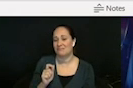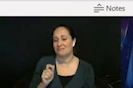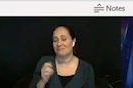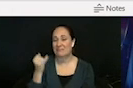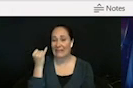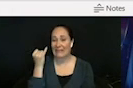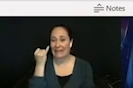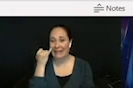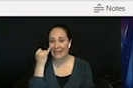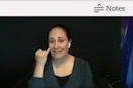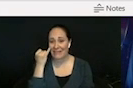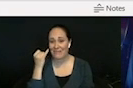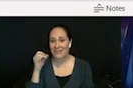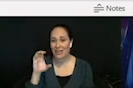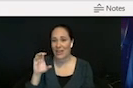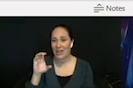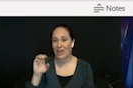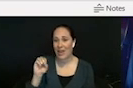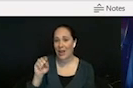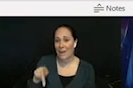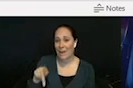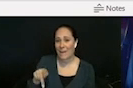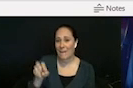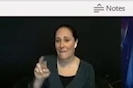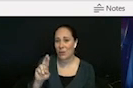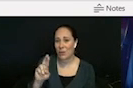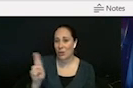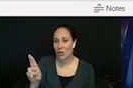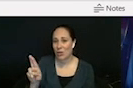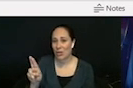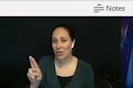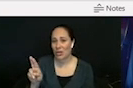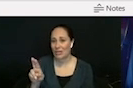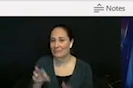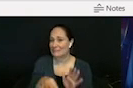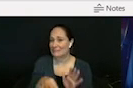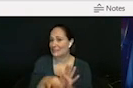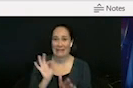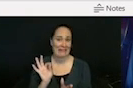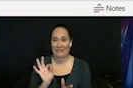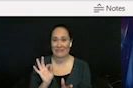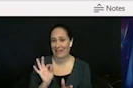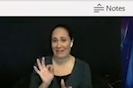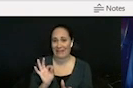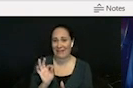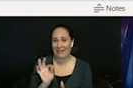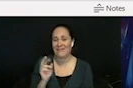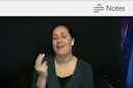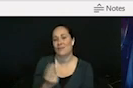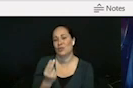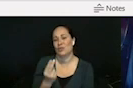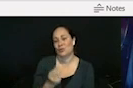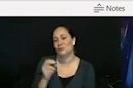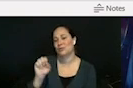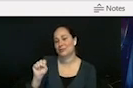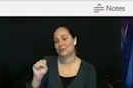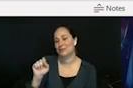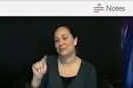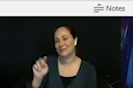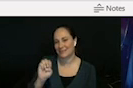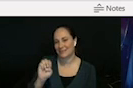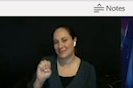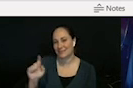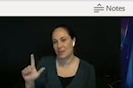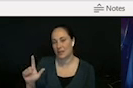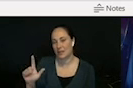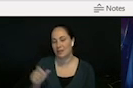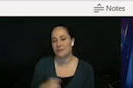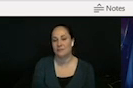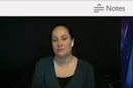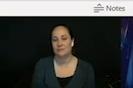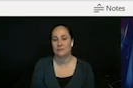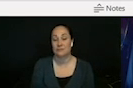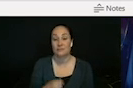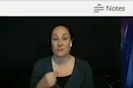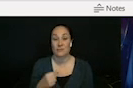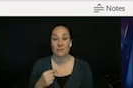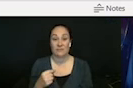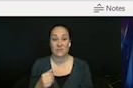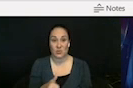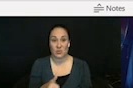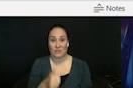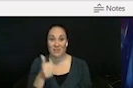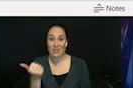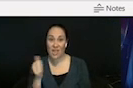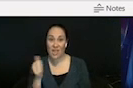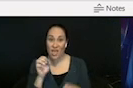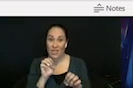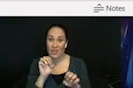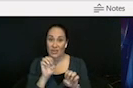copper, I was going to go use steel, and it works just as well with steel. And don't you have one more experiment for us today, Divya? Yes,